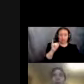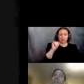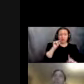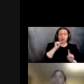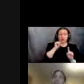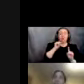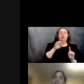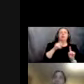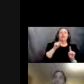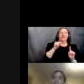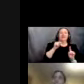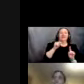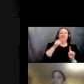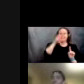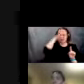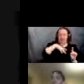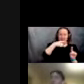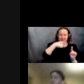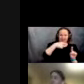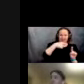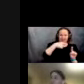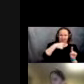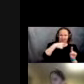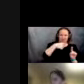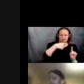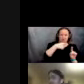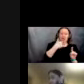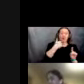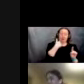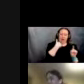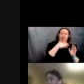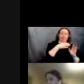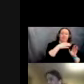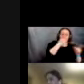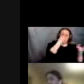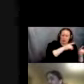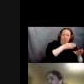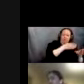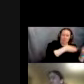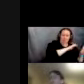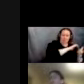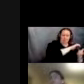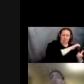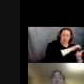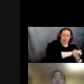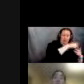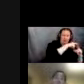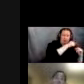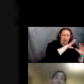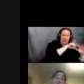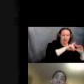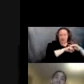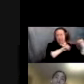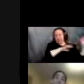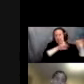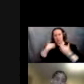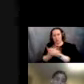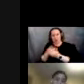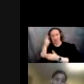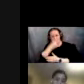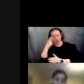had actually fled an arranged marriage in Japan and landed in Hawaii, perhaps before the